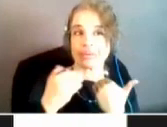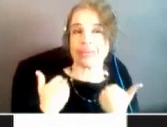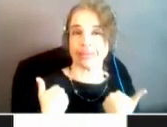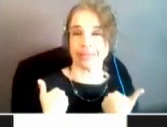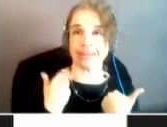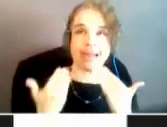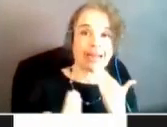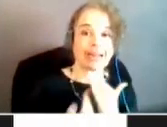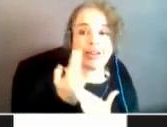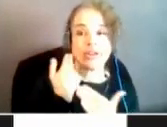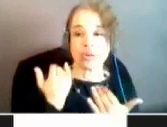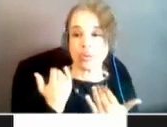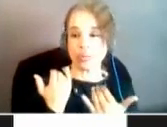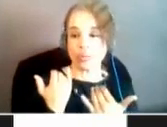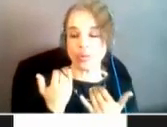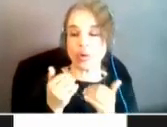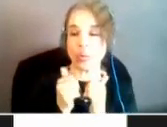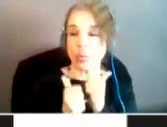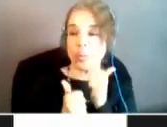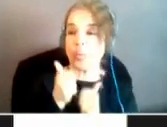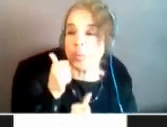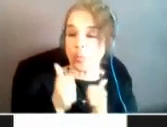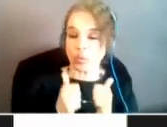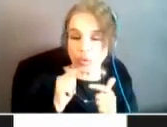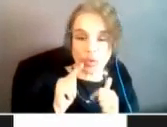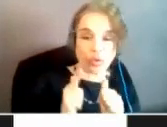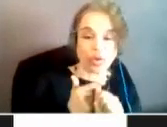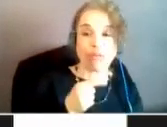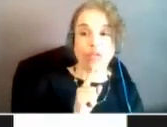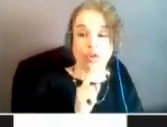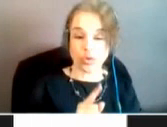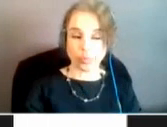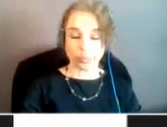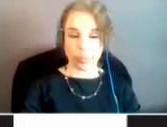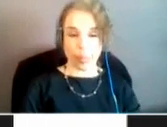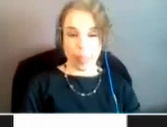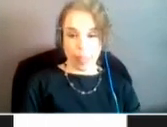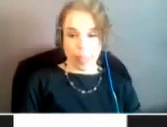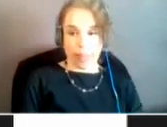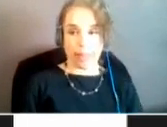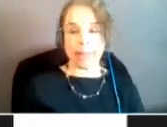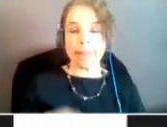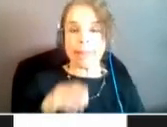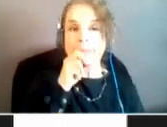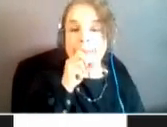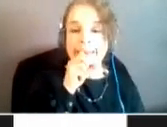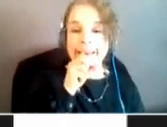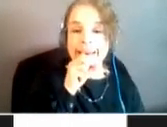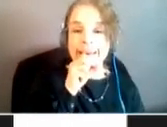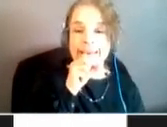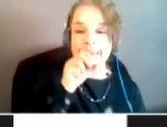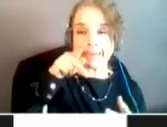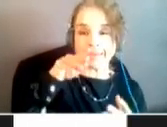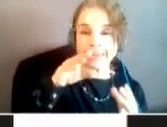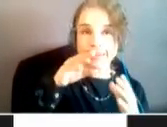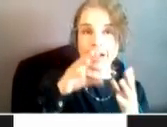active rewarding lives, which is PEARLS for short. This is an 8-session program